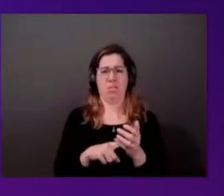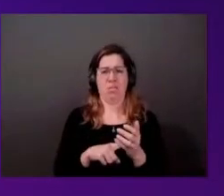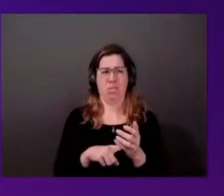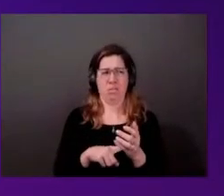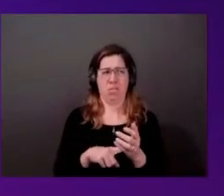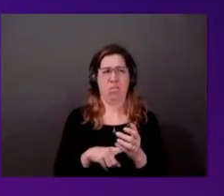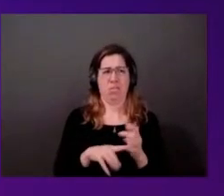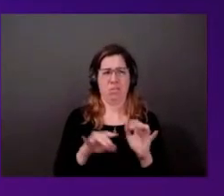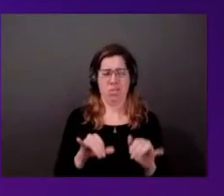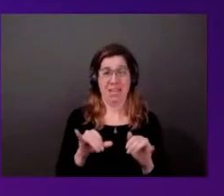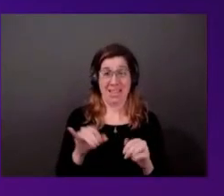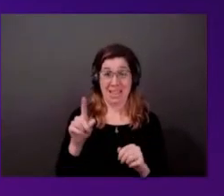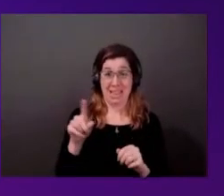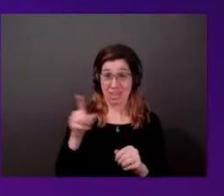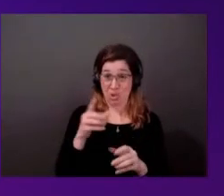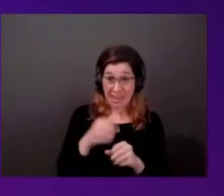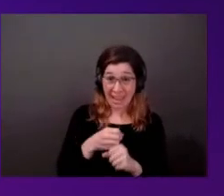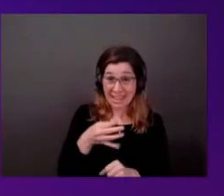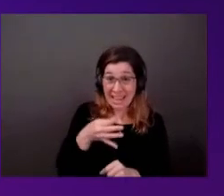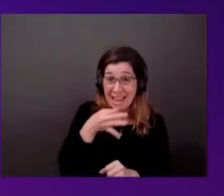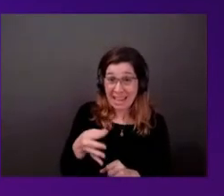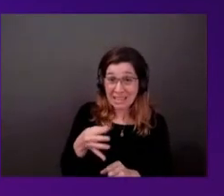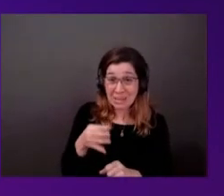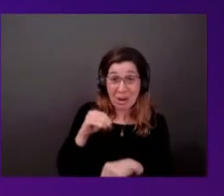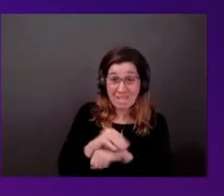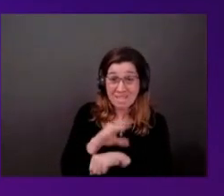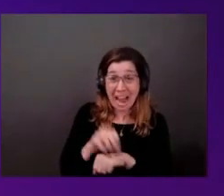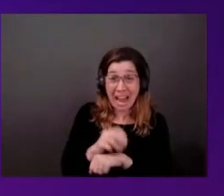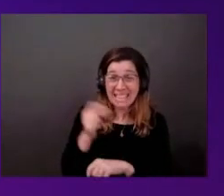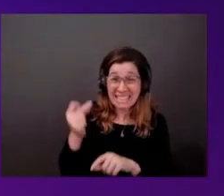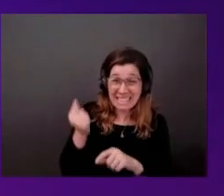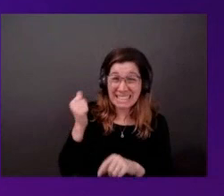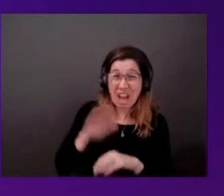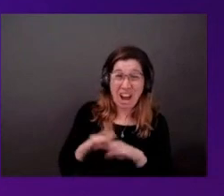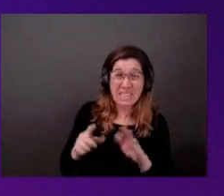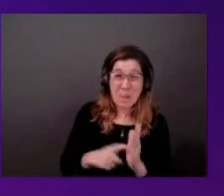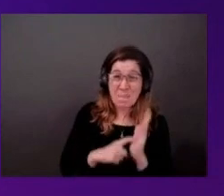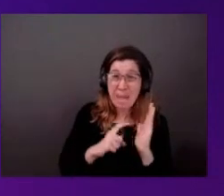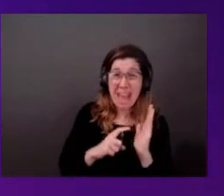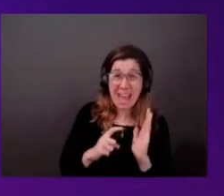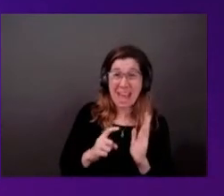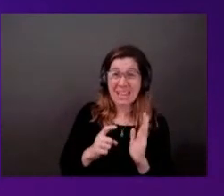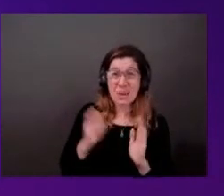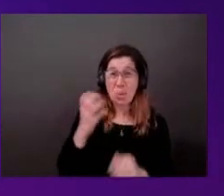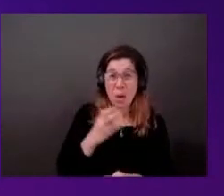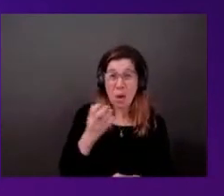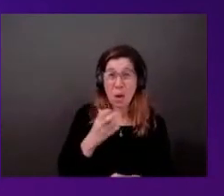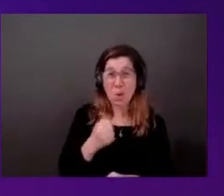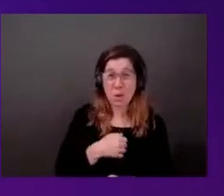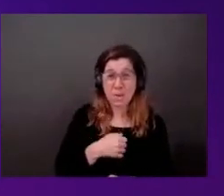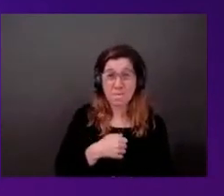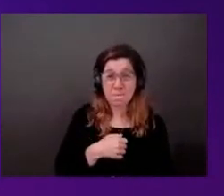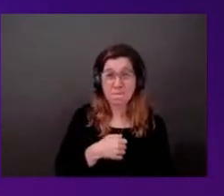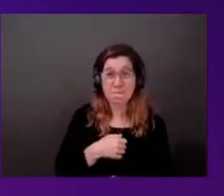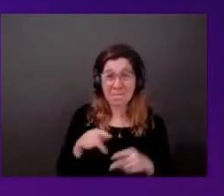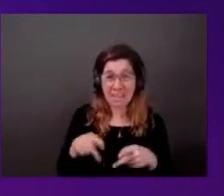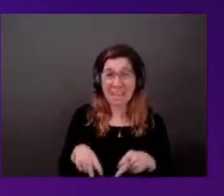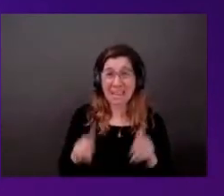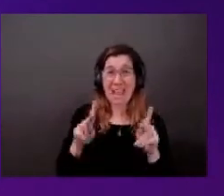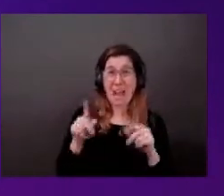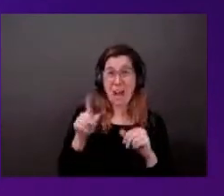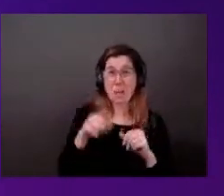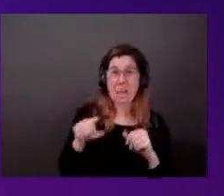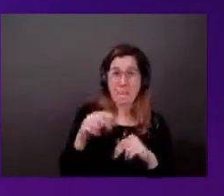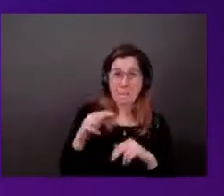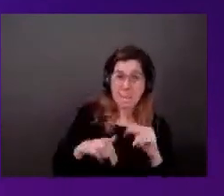the expert advice that they need when they need it, and allowing them to build the equipment for